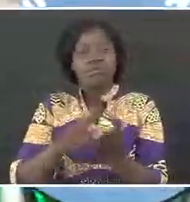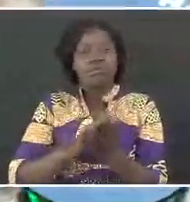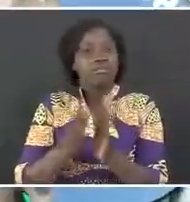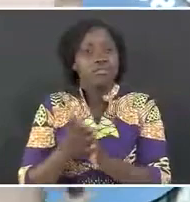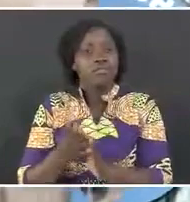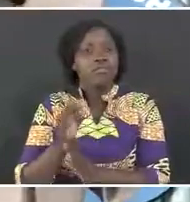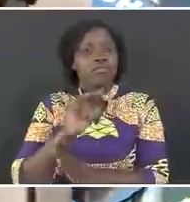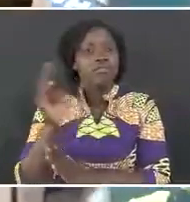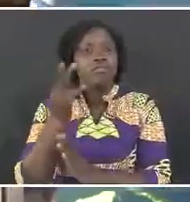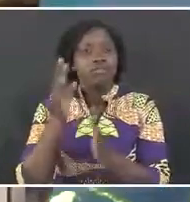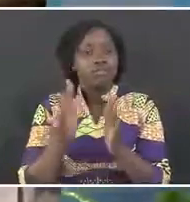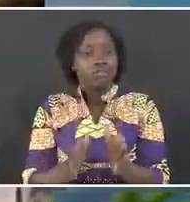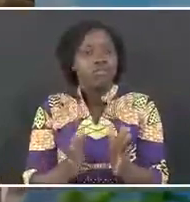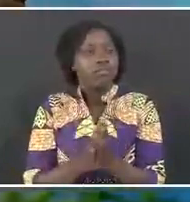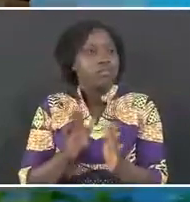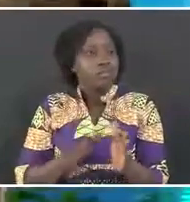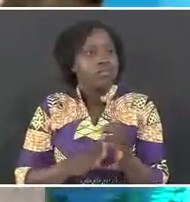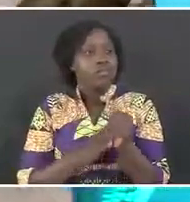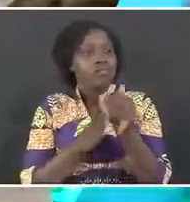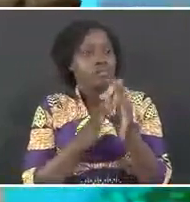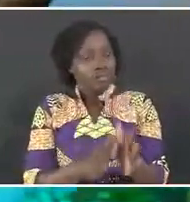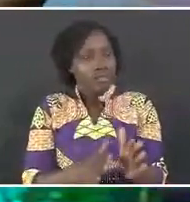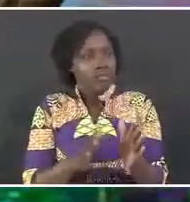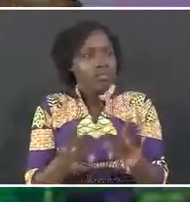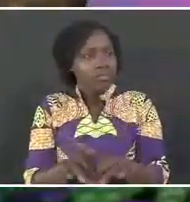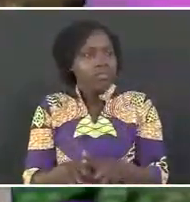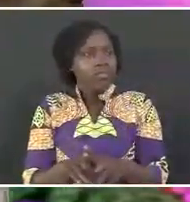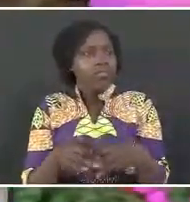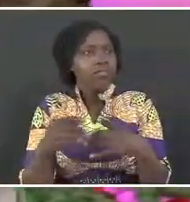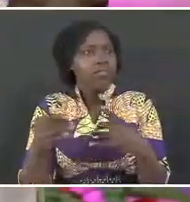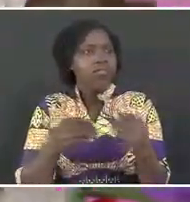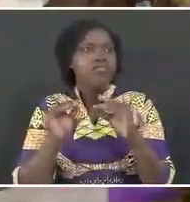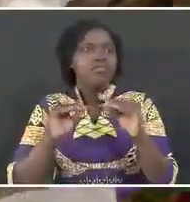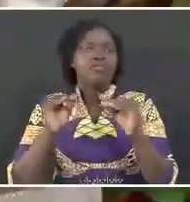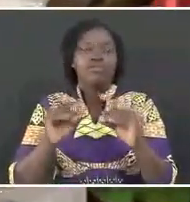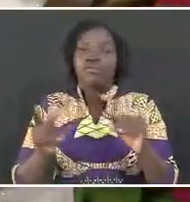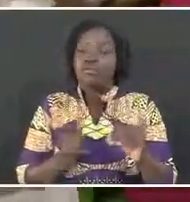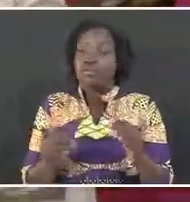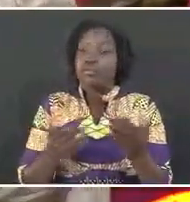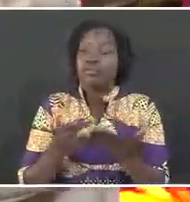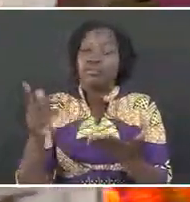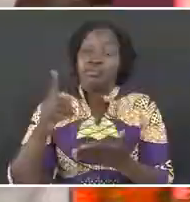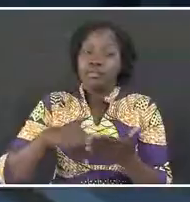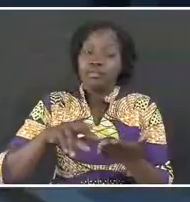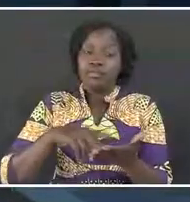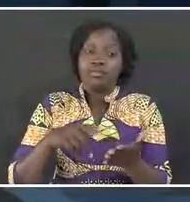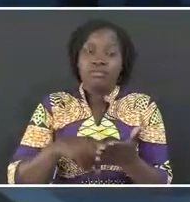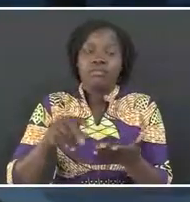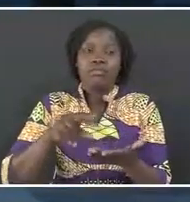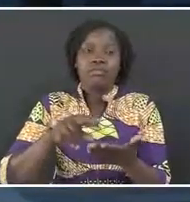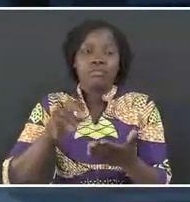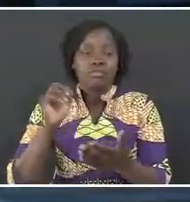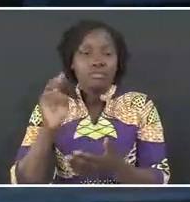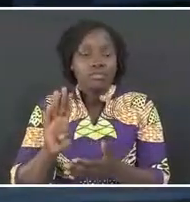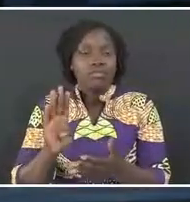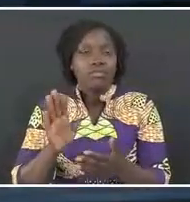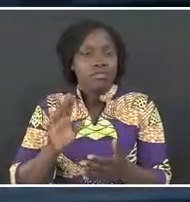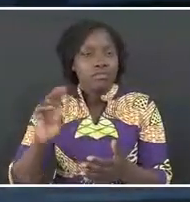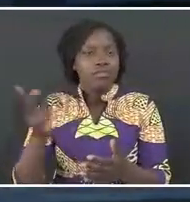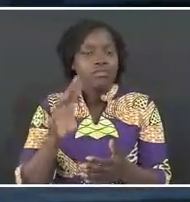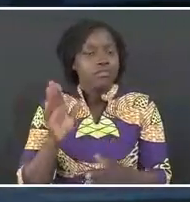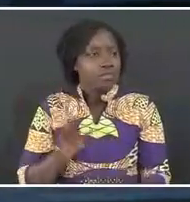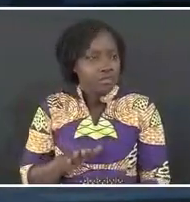Adventist youth? Women ministry, can you go there and teach those ladies there what it means to be an Adventist woman?